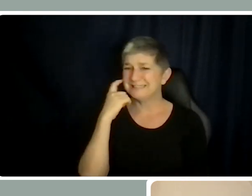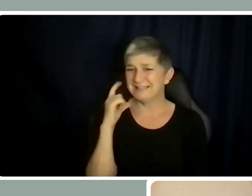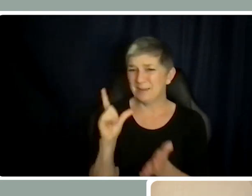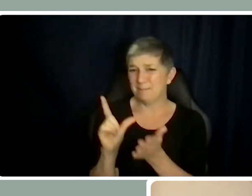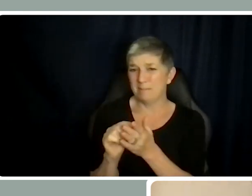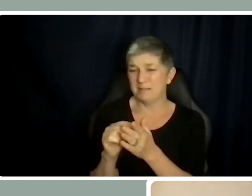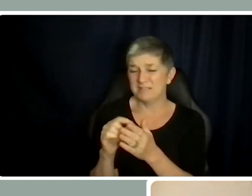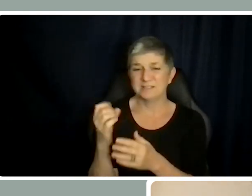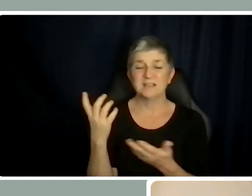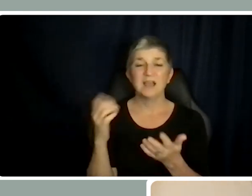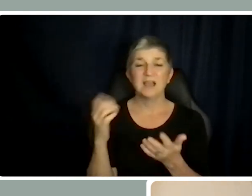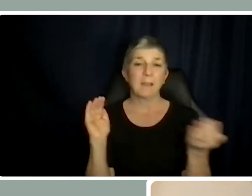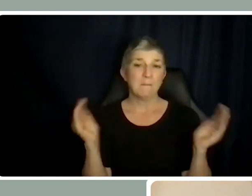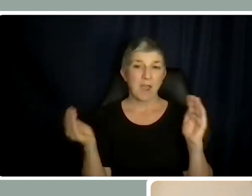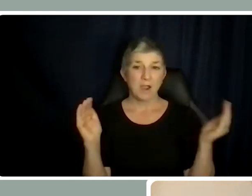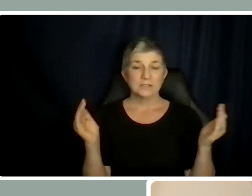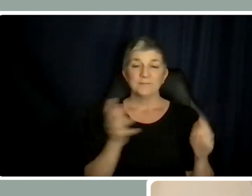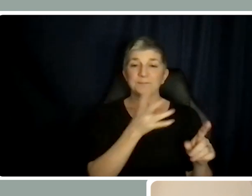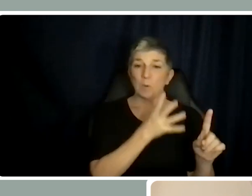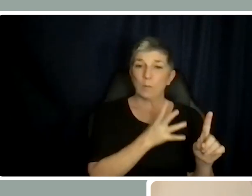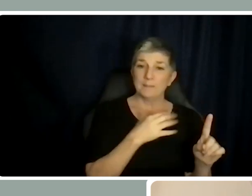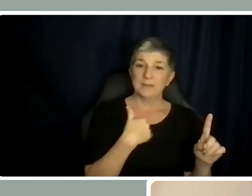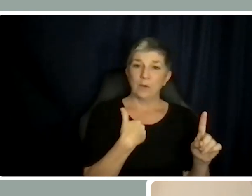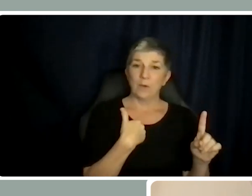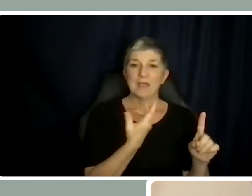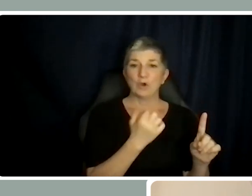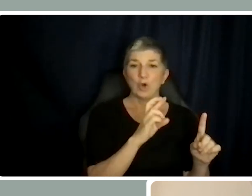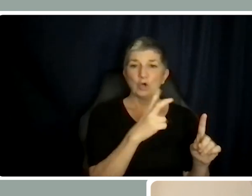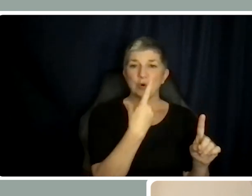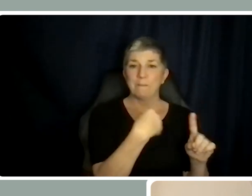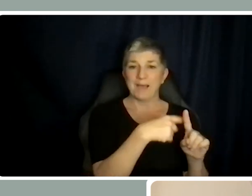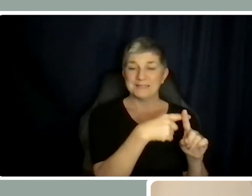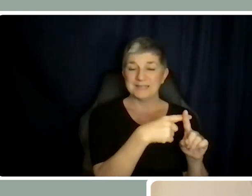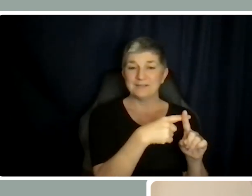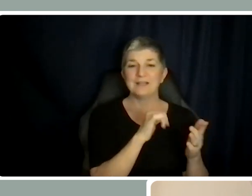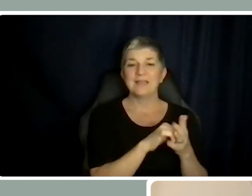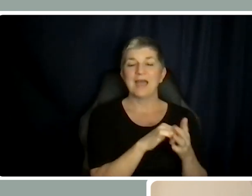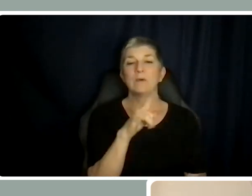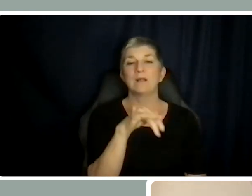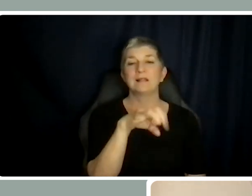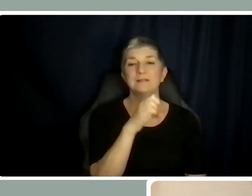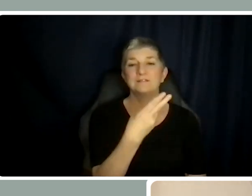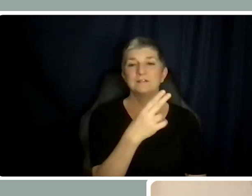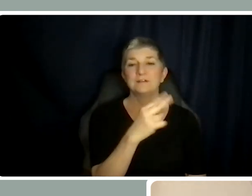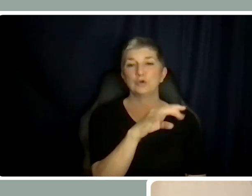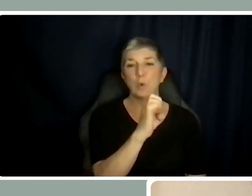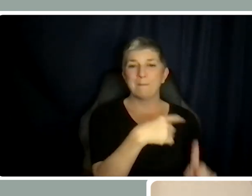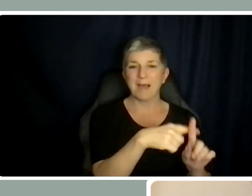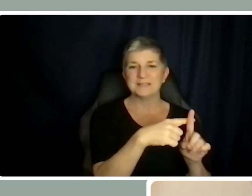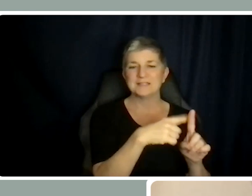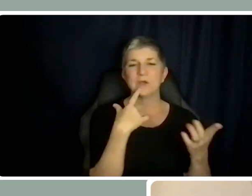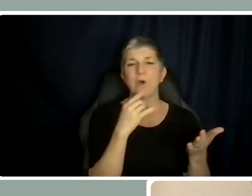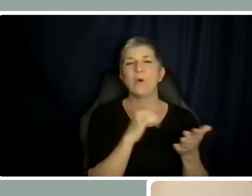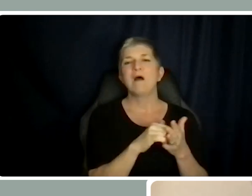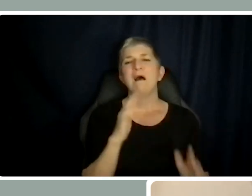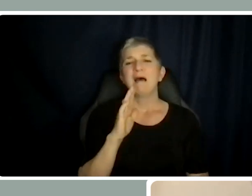did a comparison for women who had HER2-positive breast cancers that were lymph node positive. So sort of later stage 2 or stage